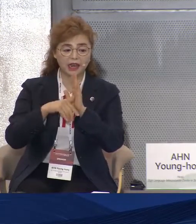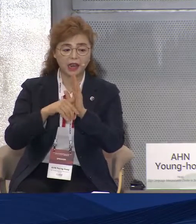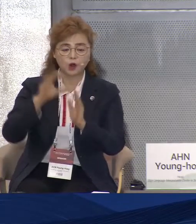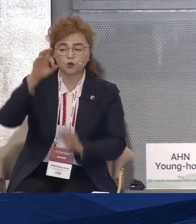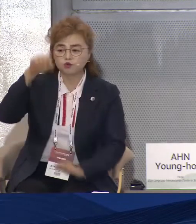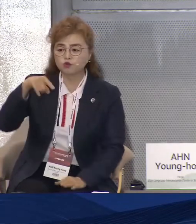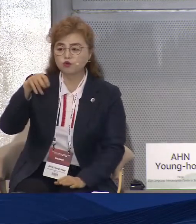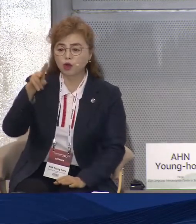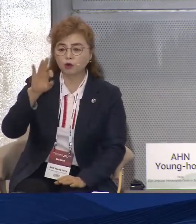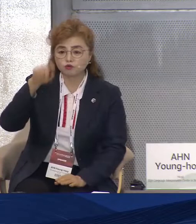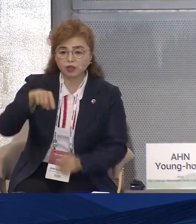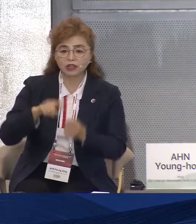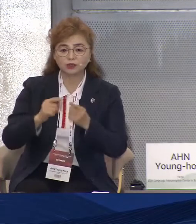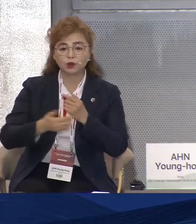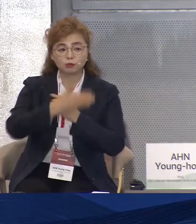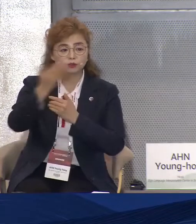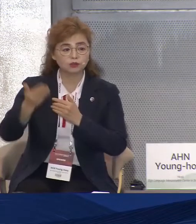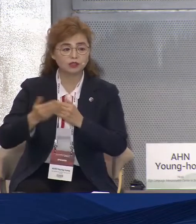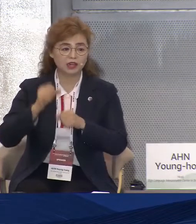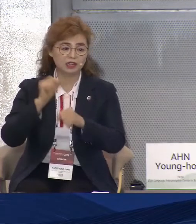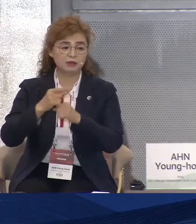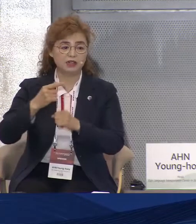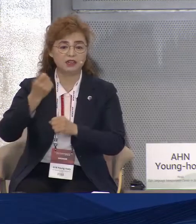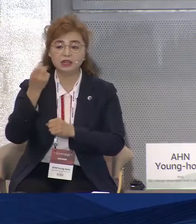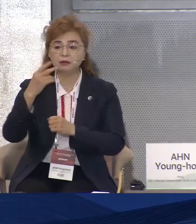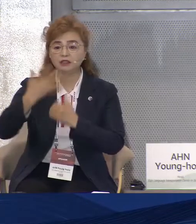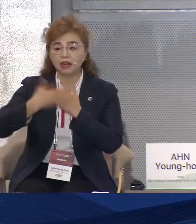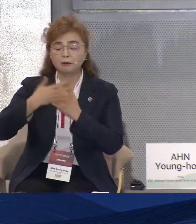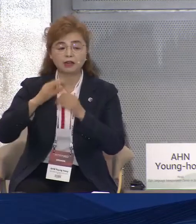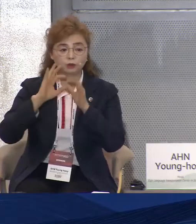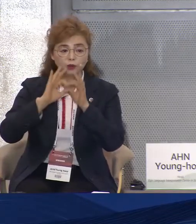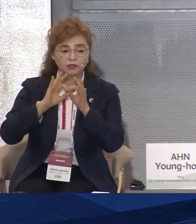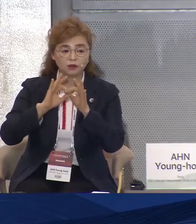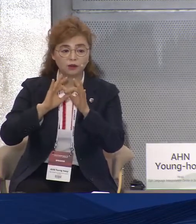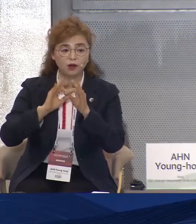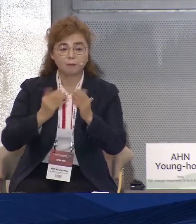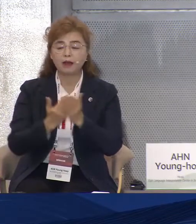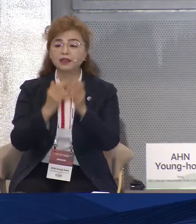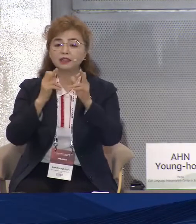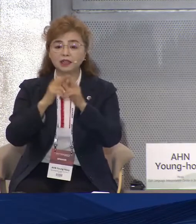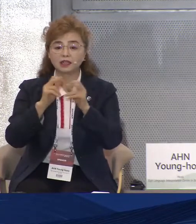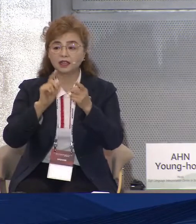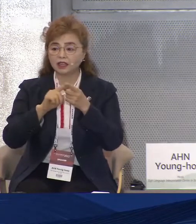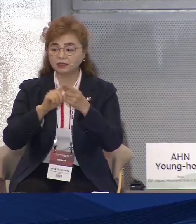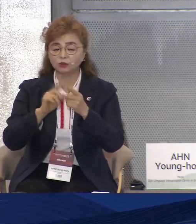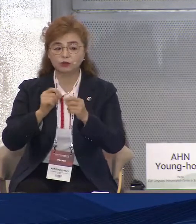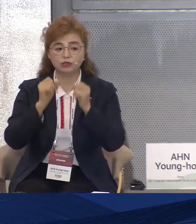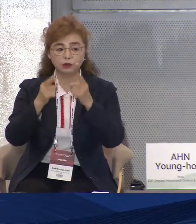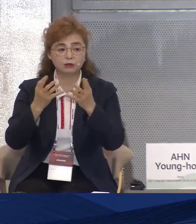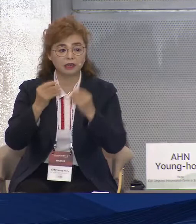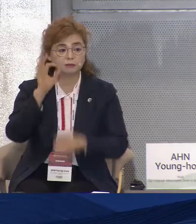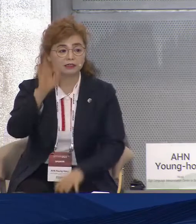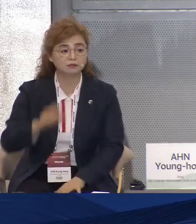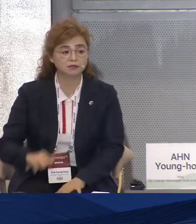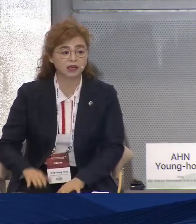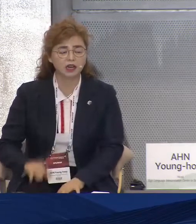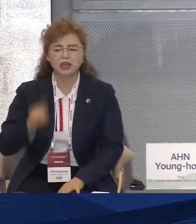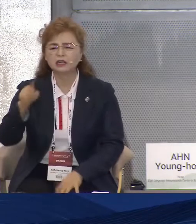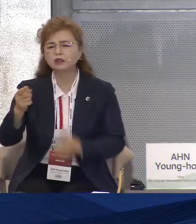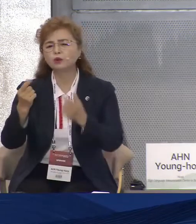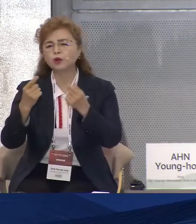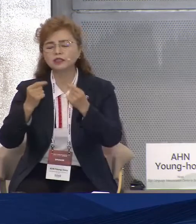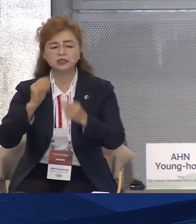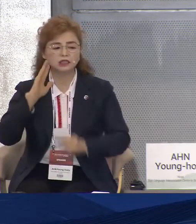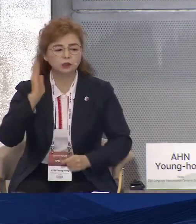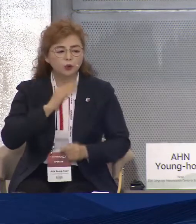So this is a series about the autism spectrum disorder, the TV series, The Extraordinary Attorney